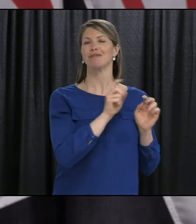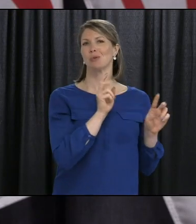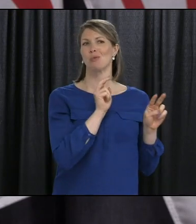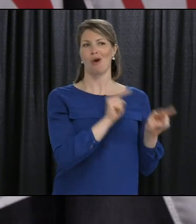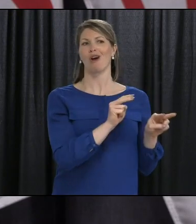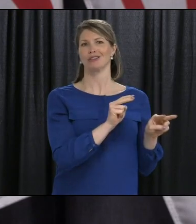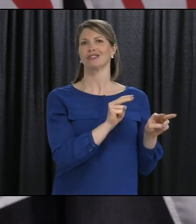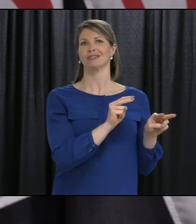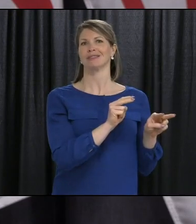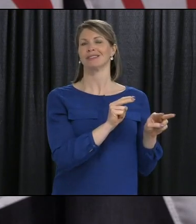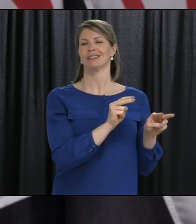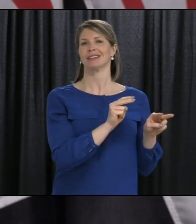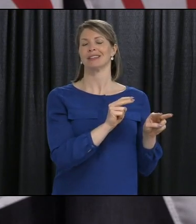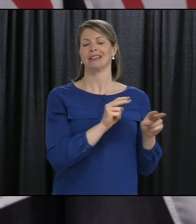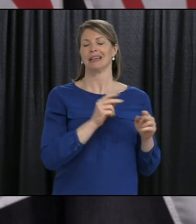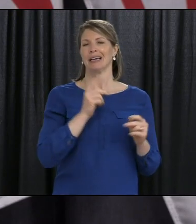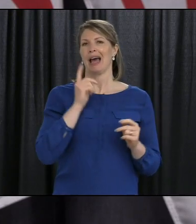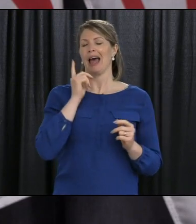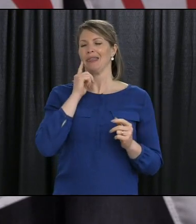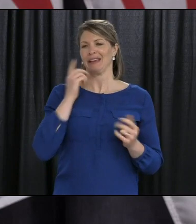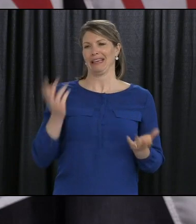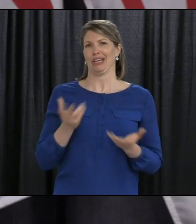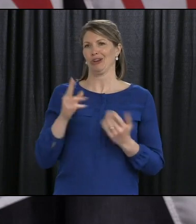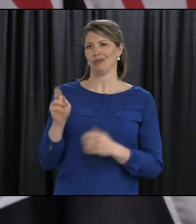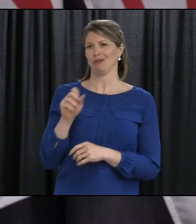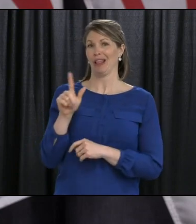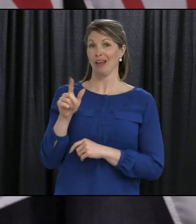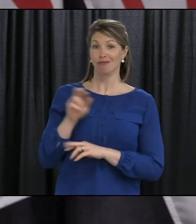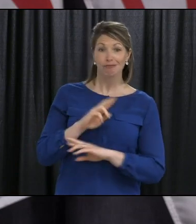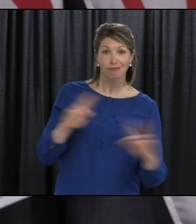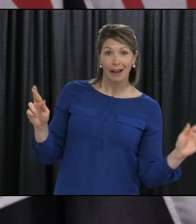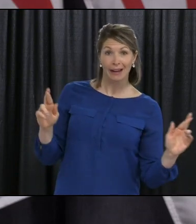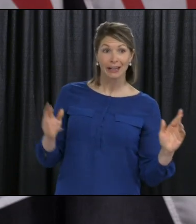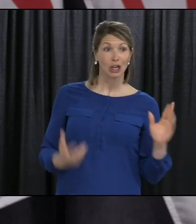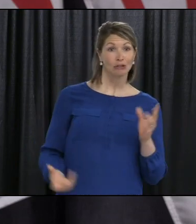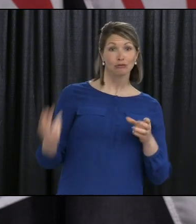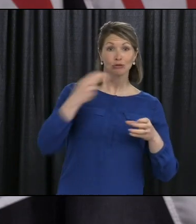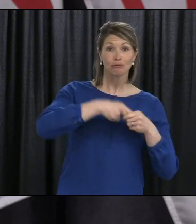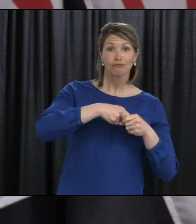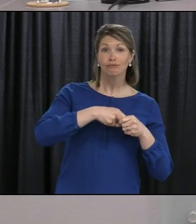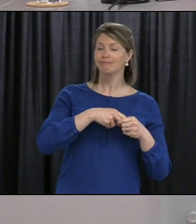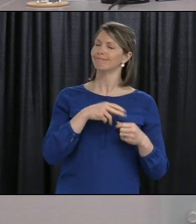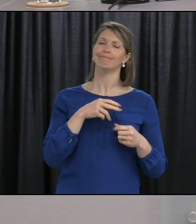a measure. But I don't think we're anywhere close to looking at that right now.